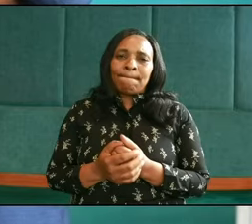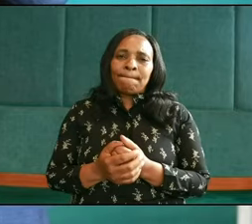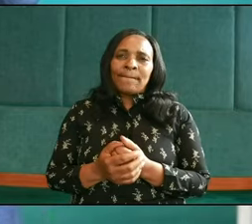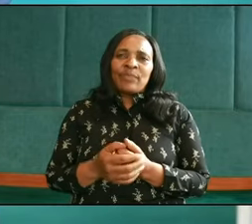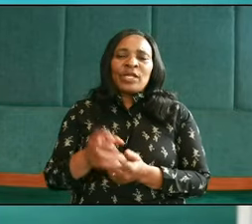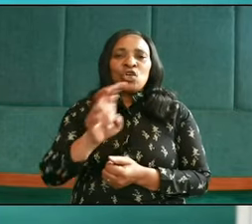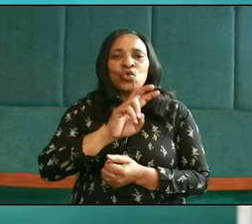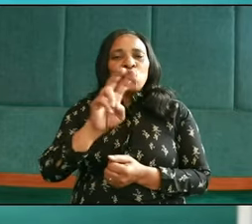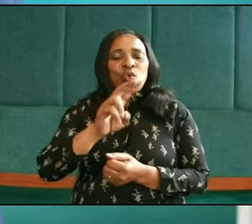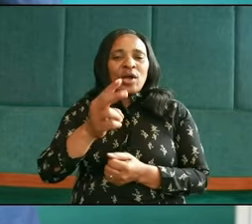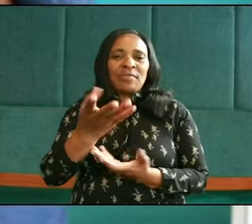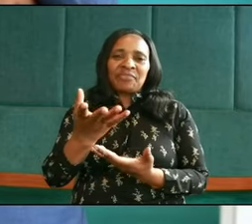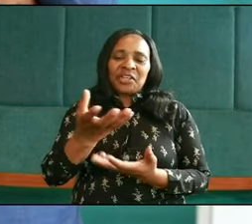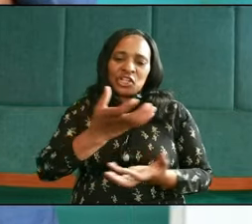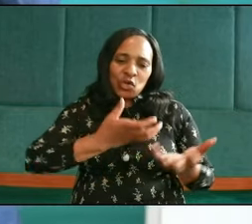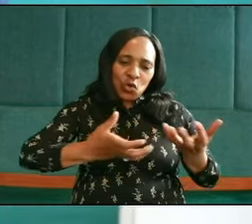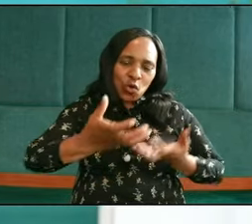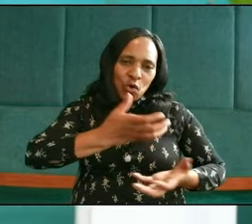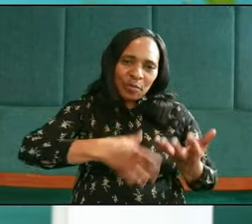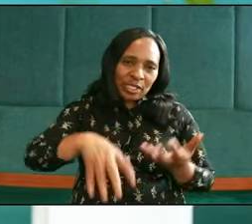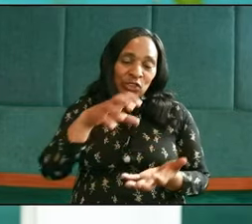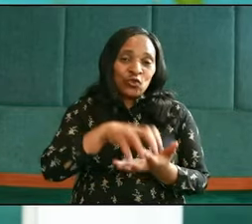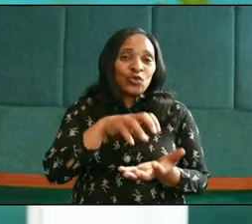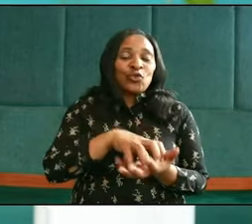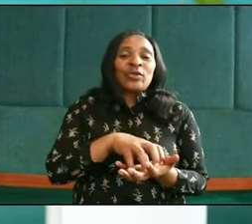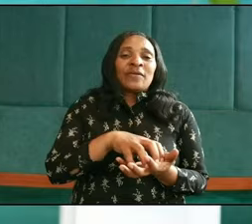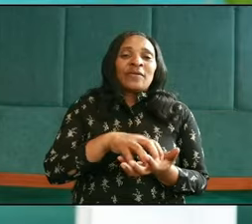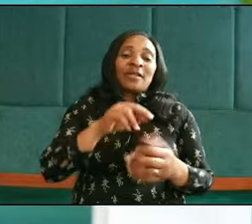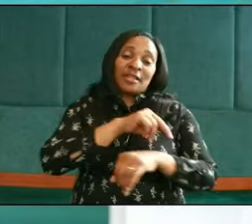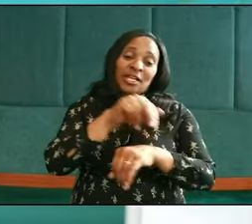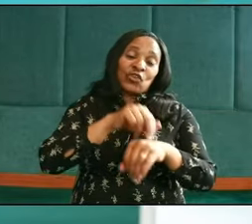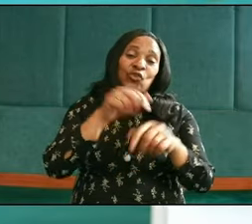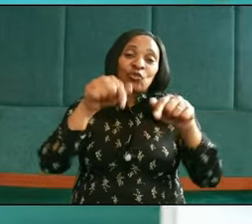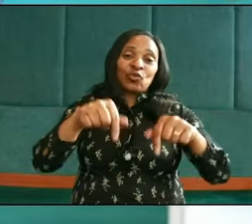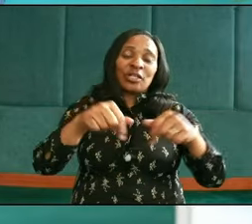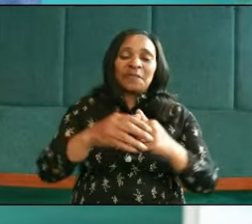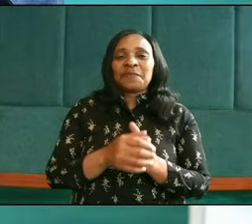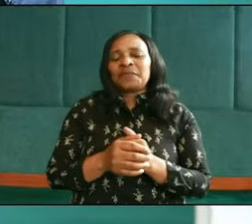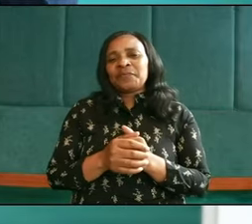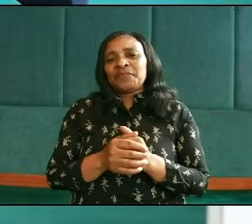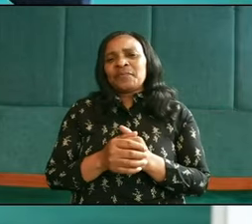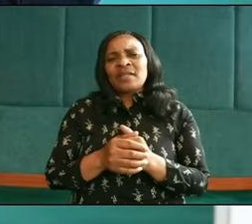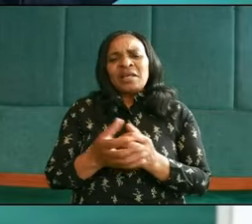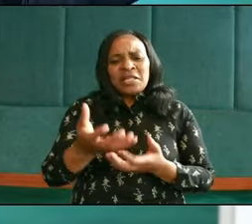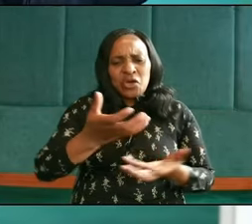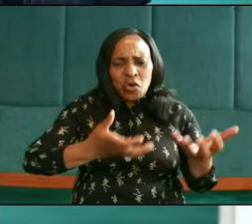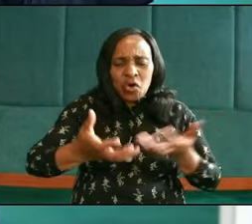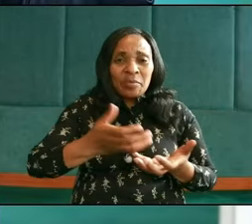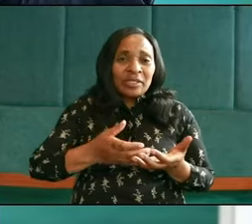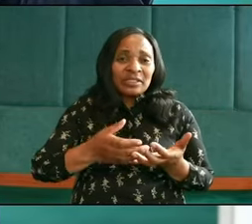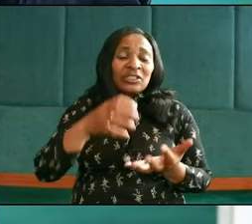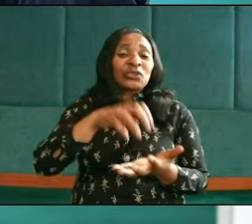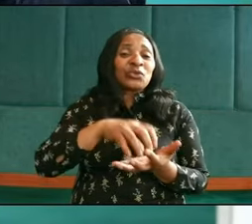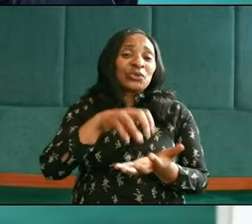Look at the economic situation of our nation today. The economic situation